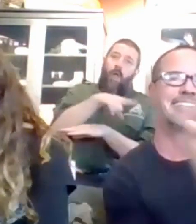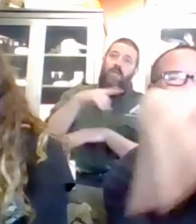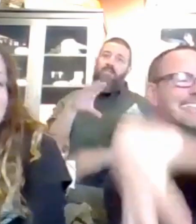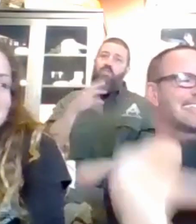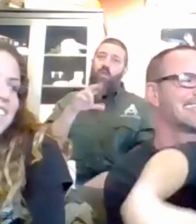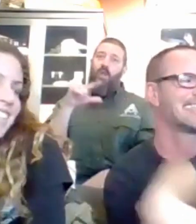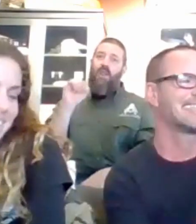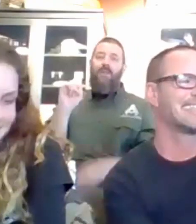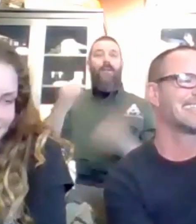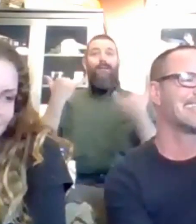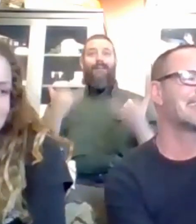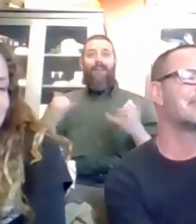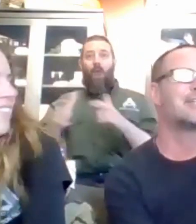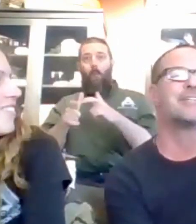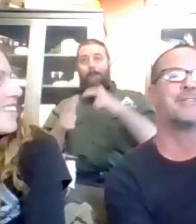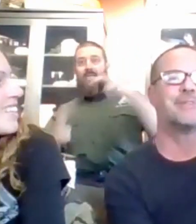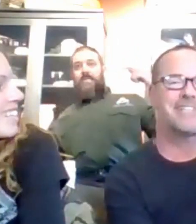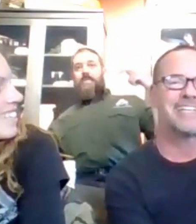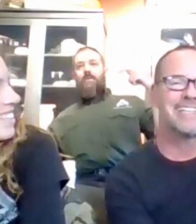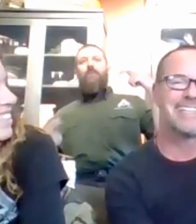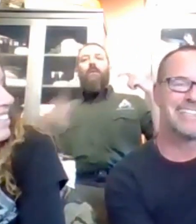at us.